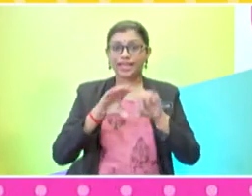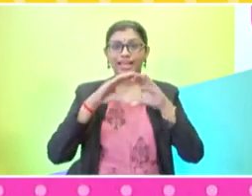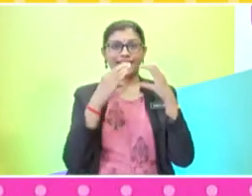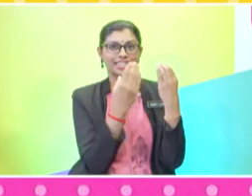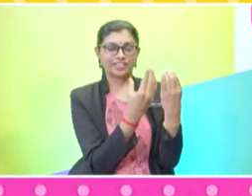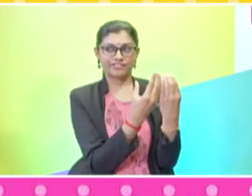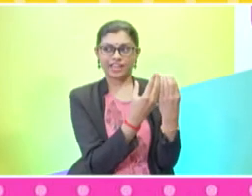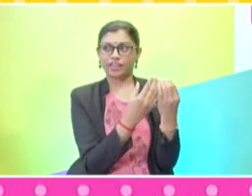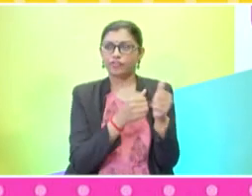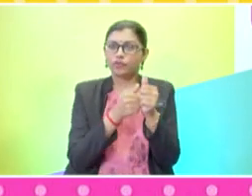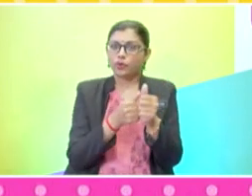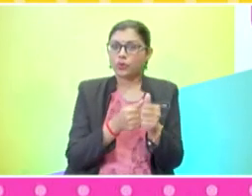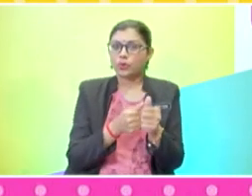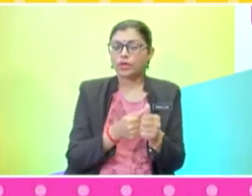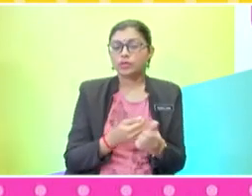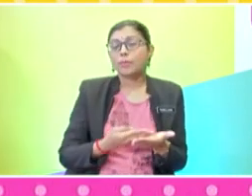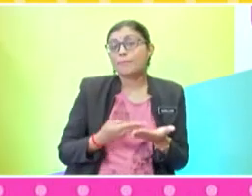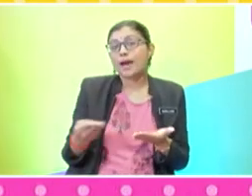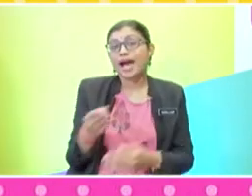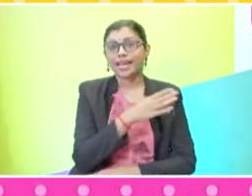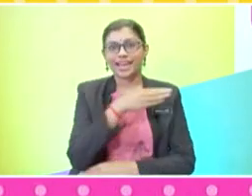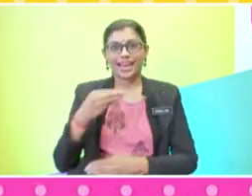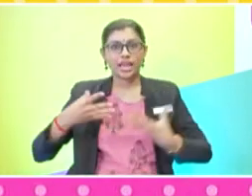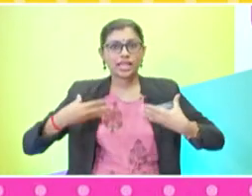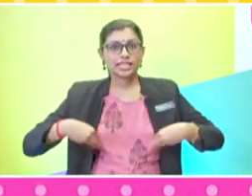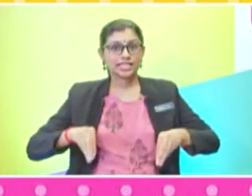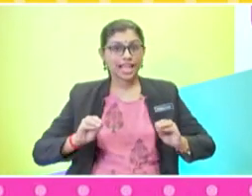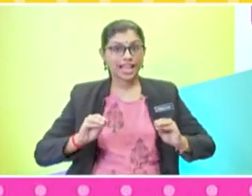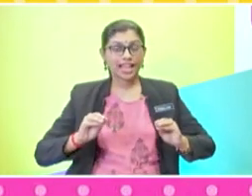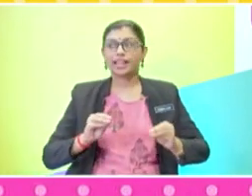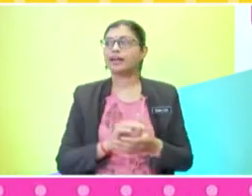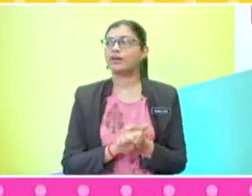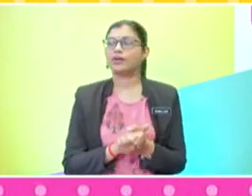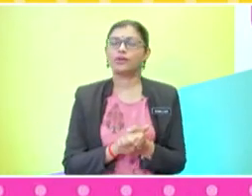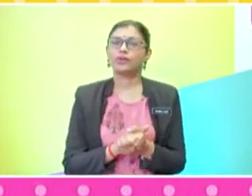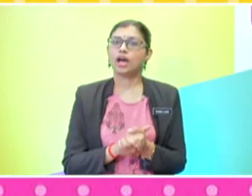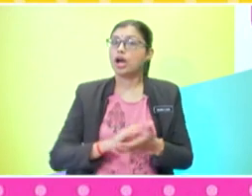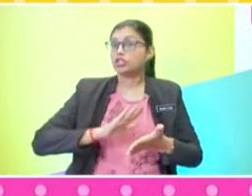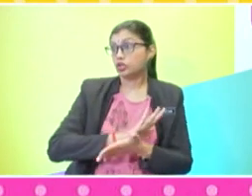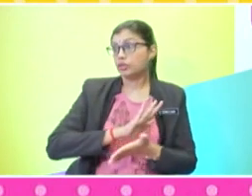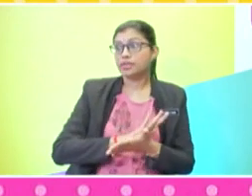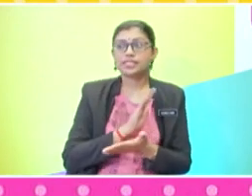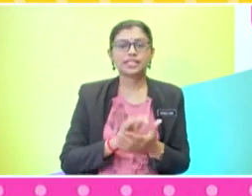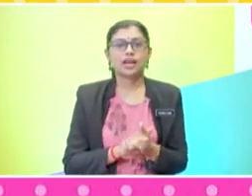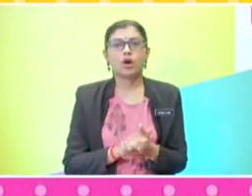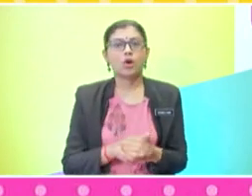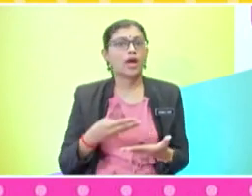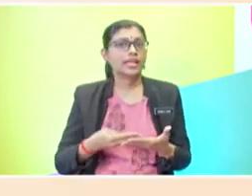liability, insurance and takaful. Okay. And we have others, okay? What are the others? We will know about it, okay?